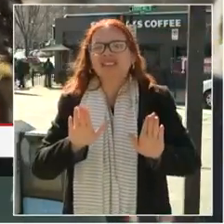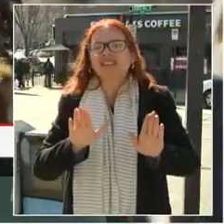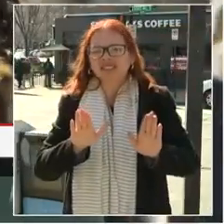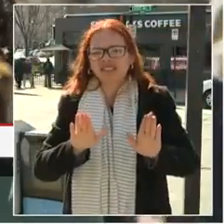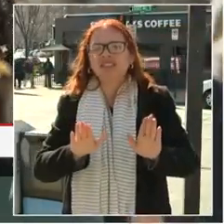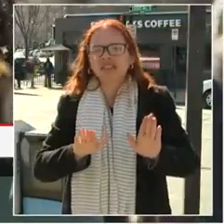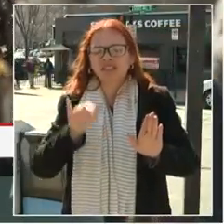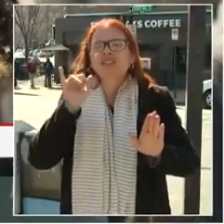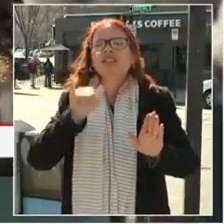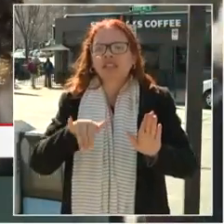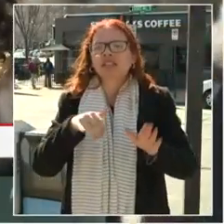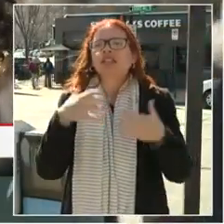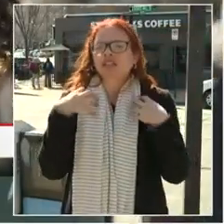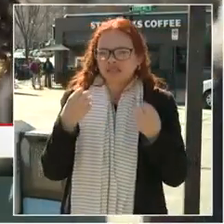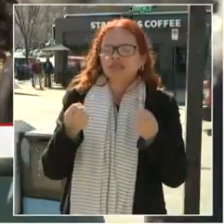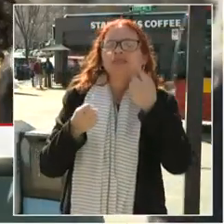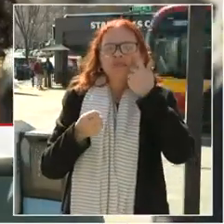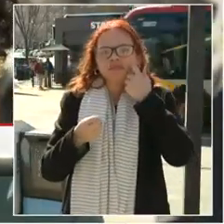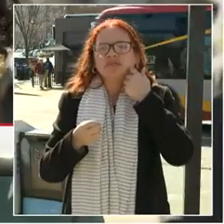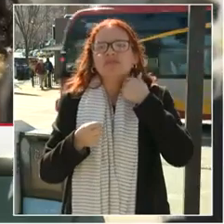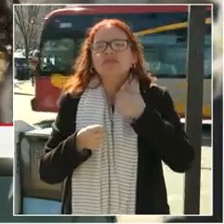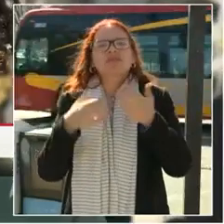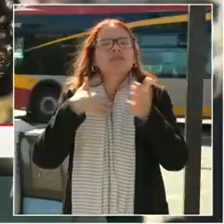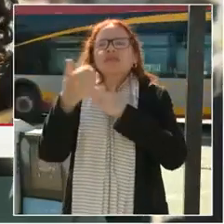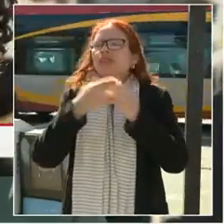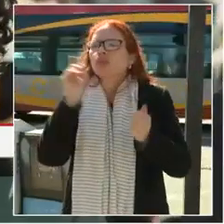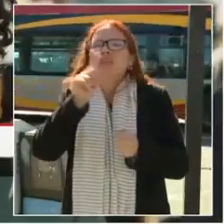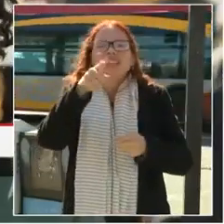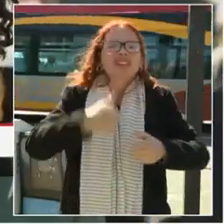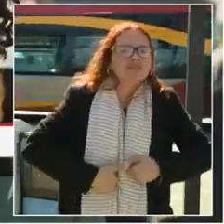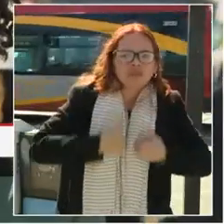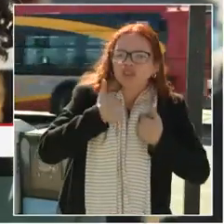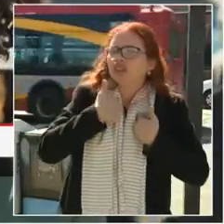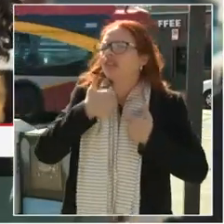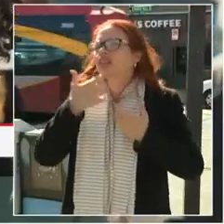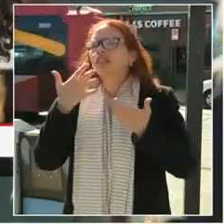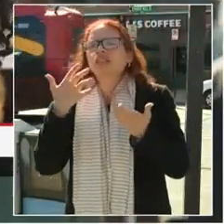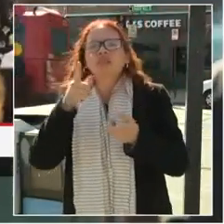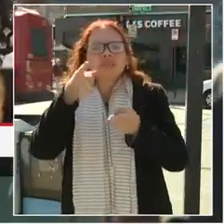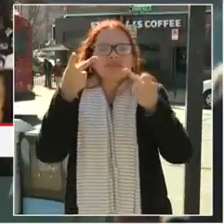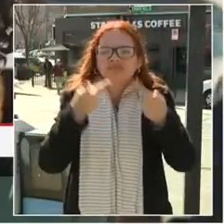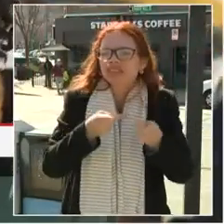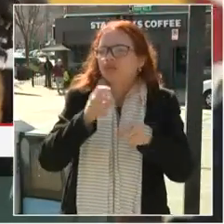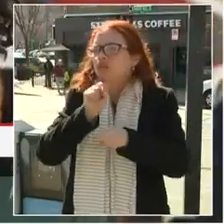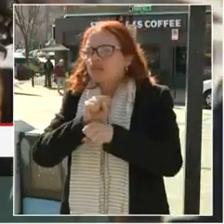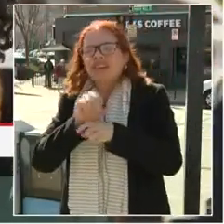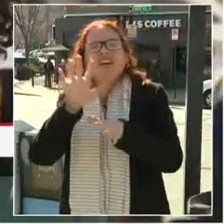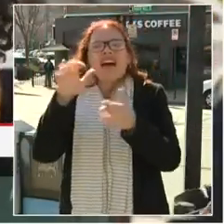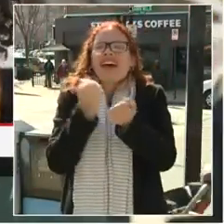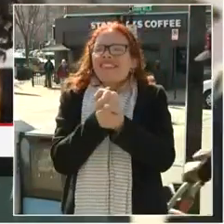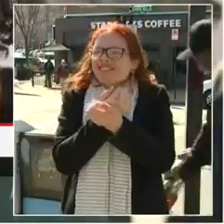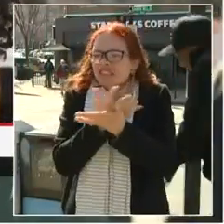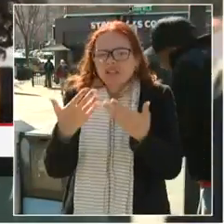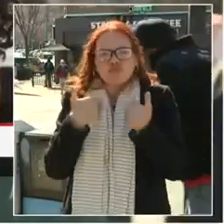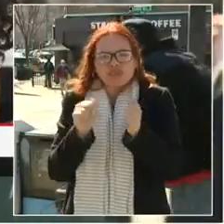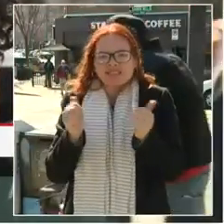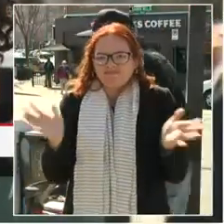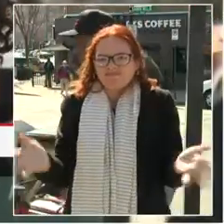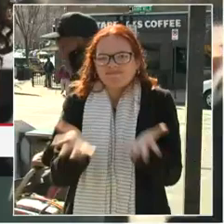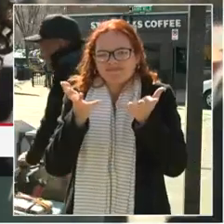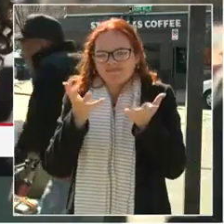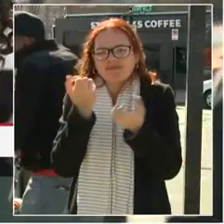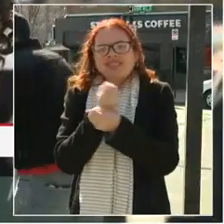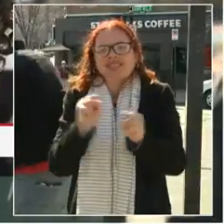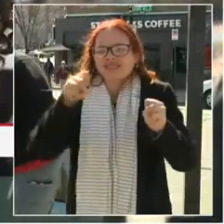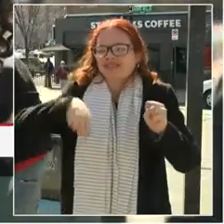no matter where you live, work, or where you're visiting, that we are doing all that we can to make sure we have a safe city.